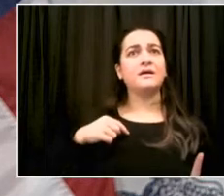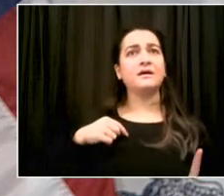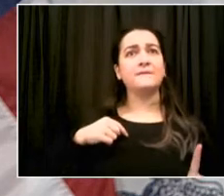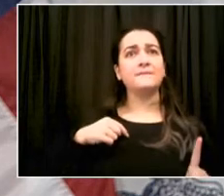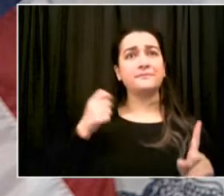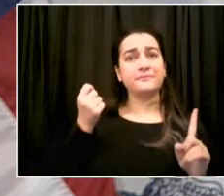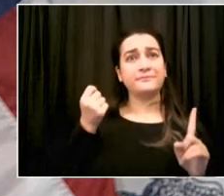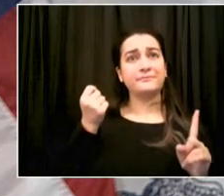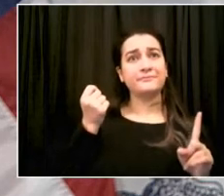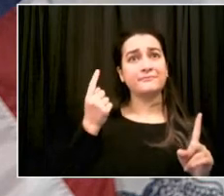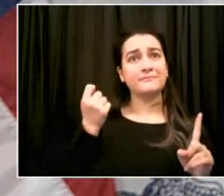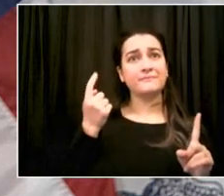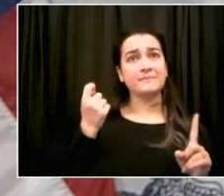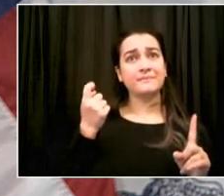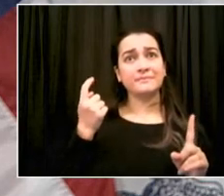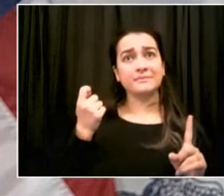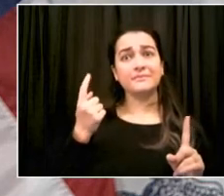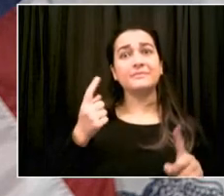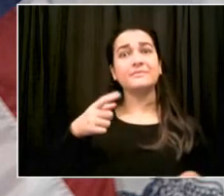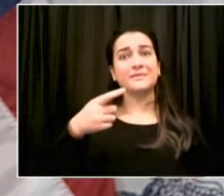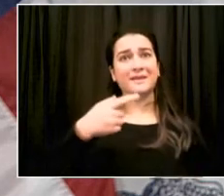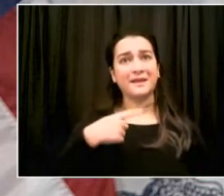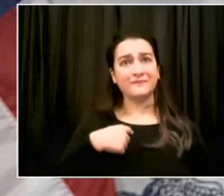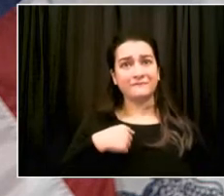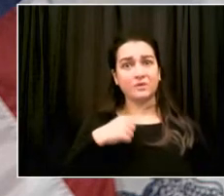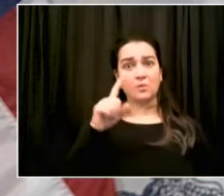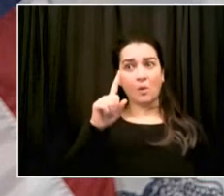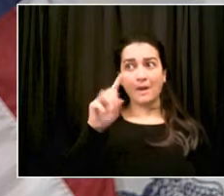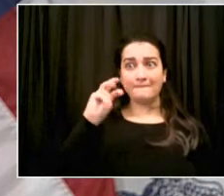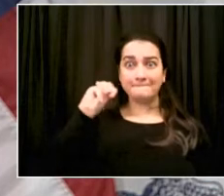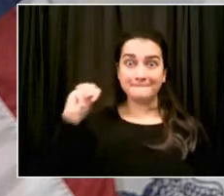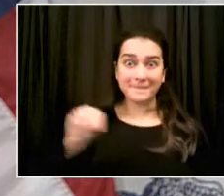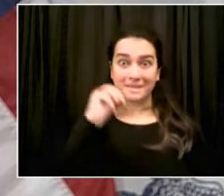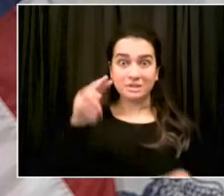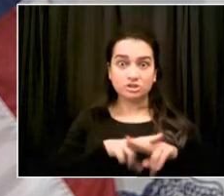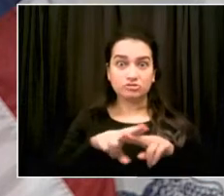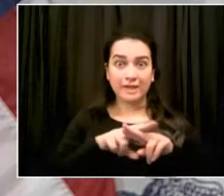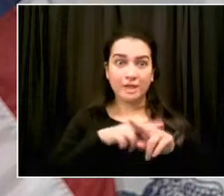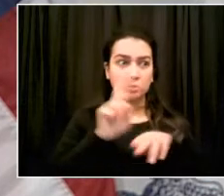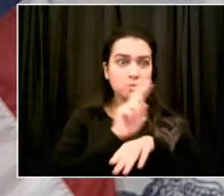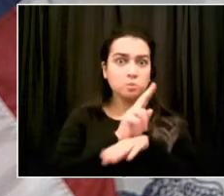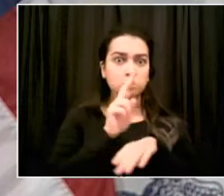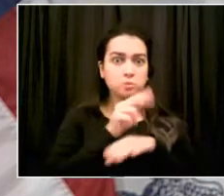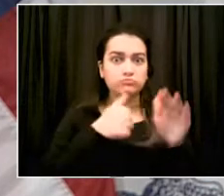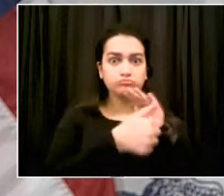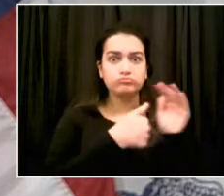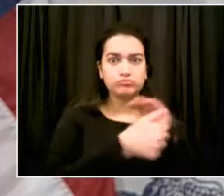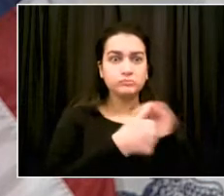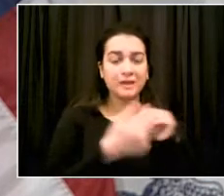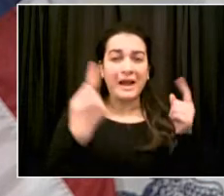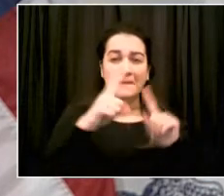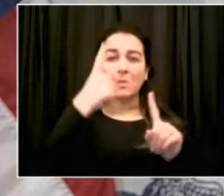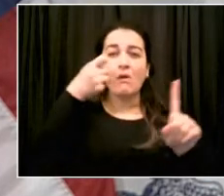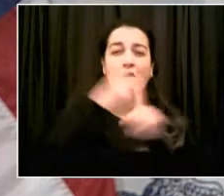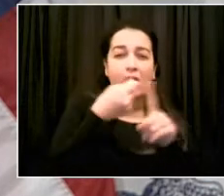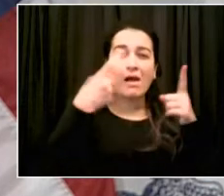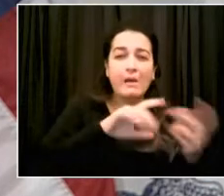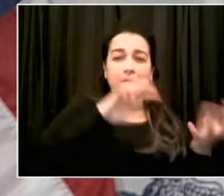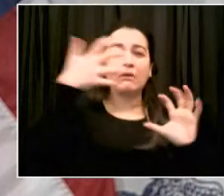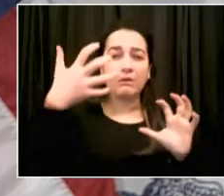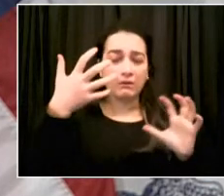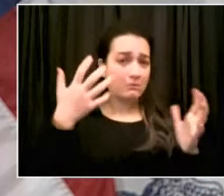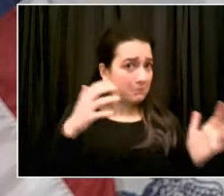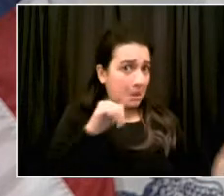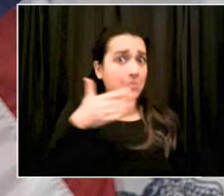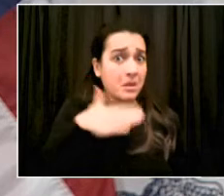So there's no question. It's not about comparison to even the 90s. It's comparison to even more recent years. The subways have gotten safer and